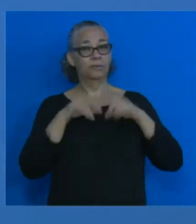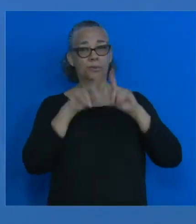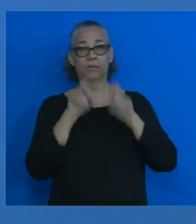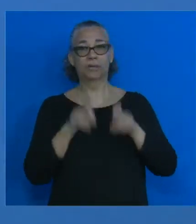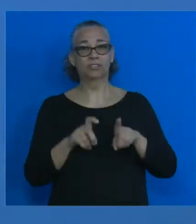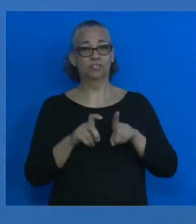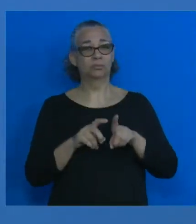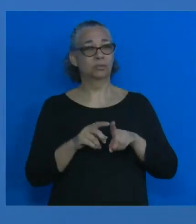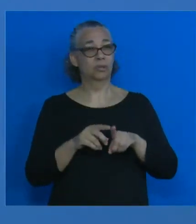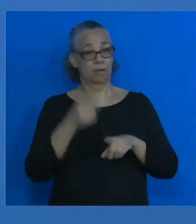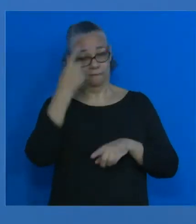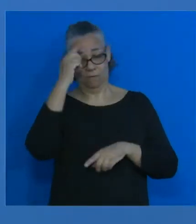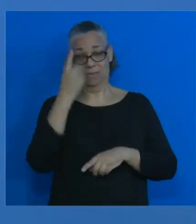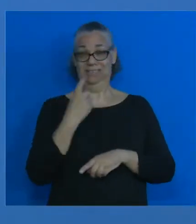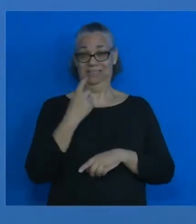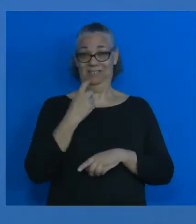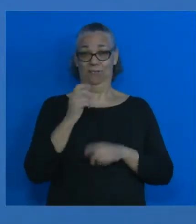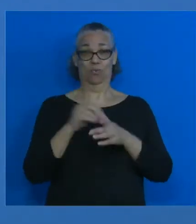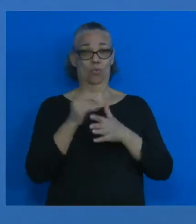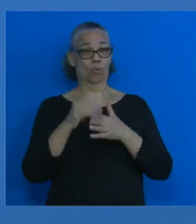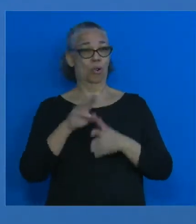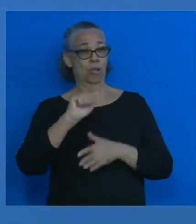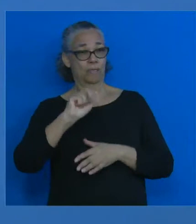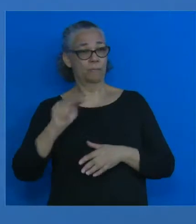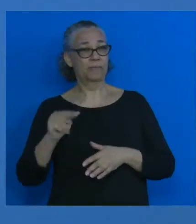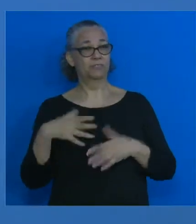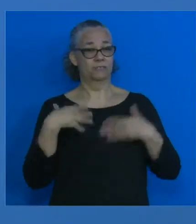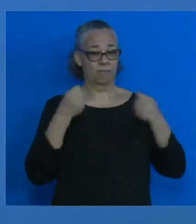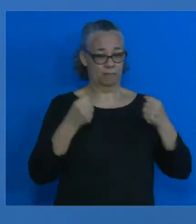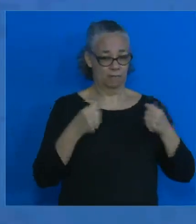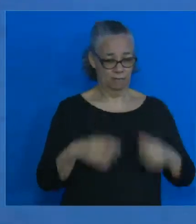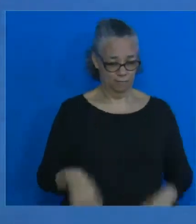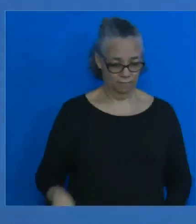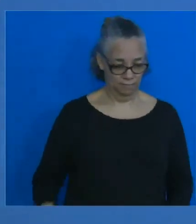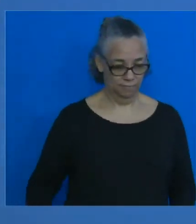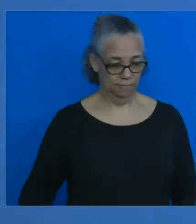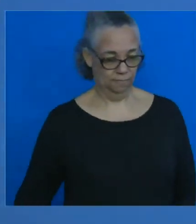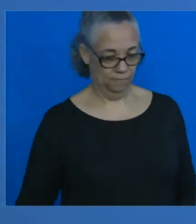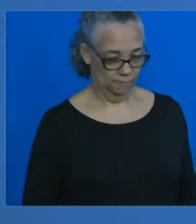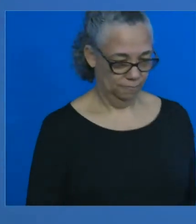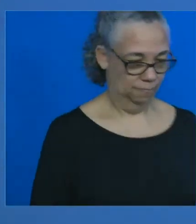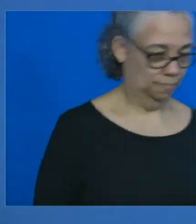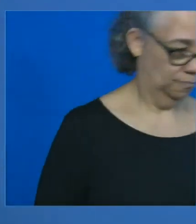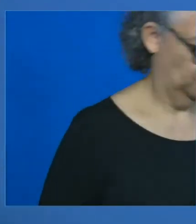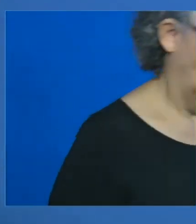for myself and or the Minister of Health.